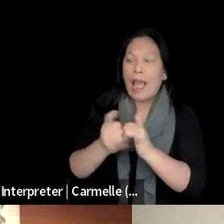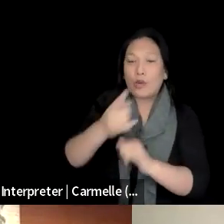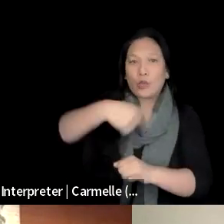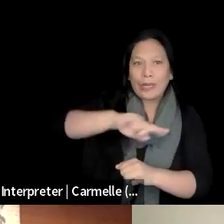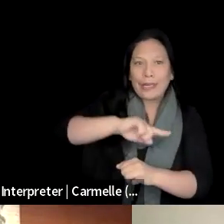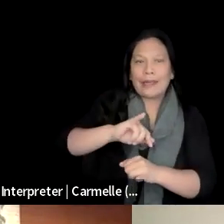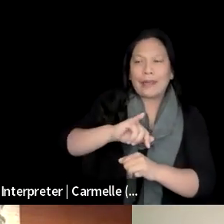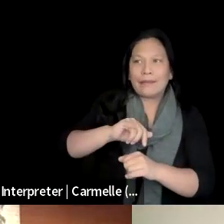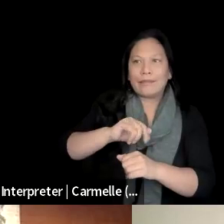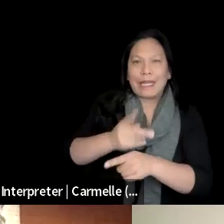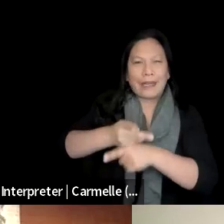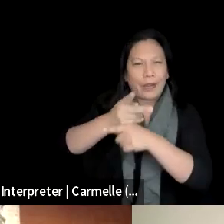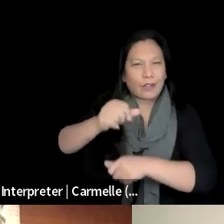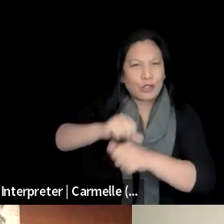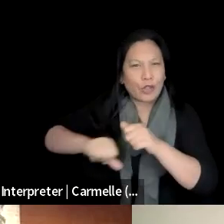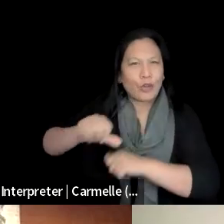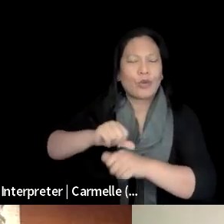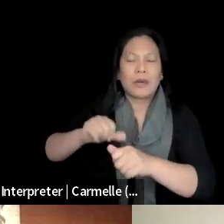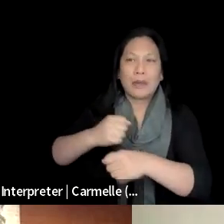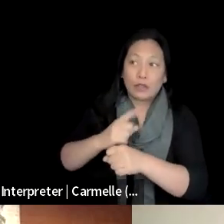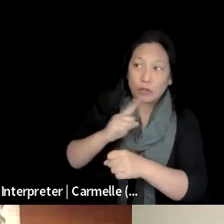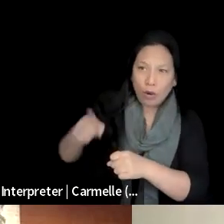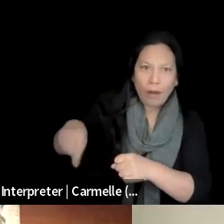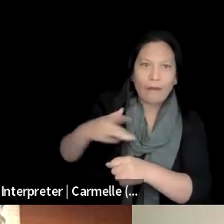that? Um, and